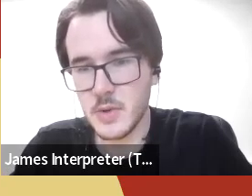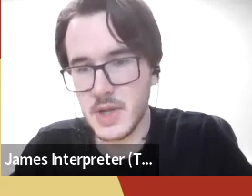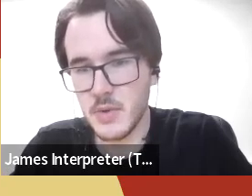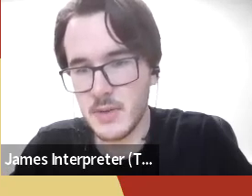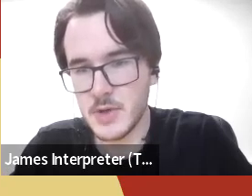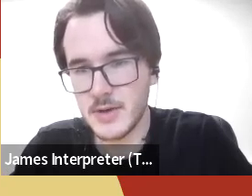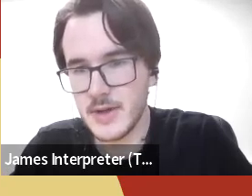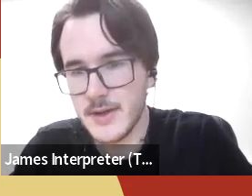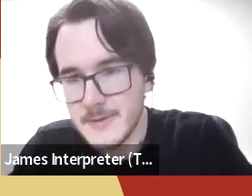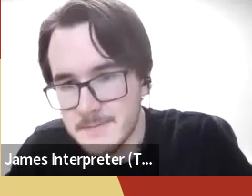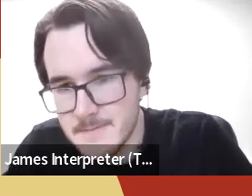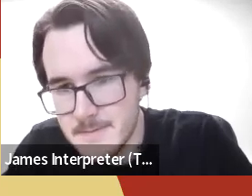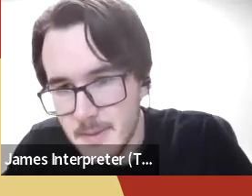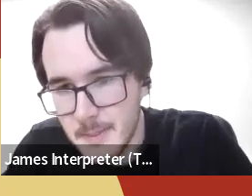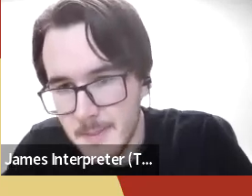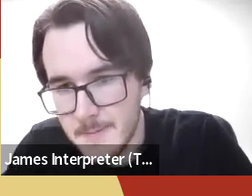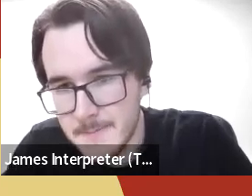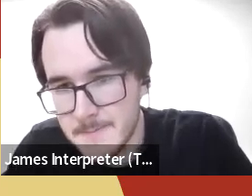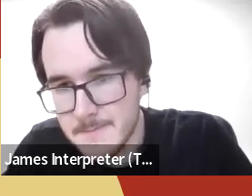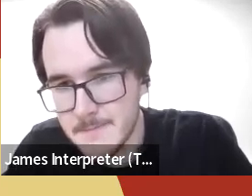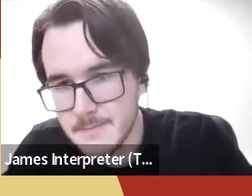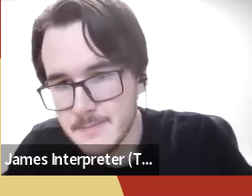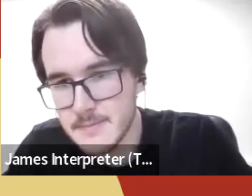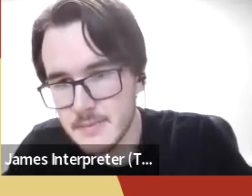to support me in what I'm doing.